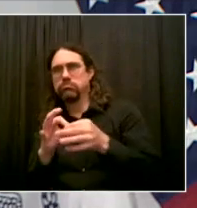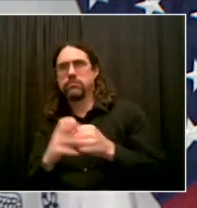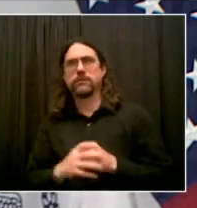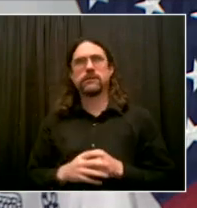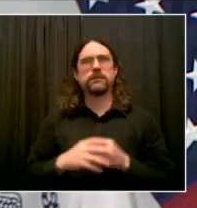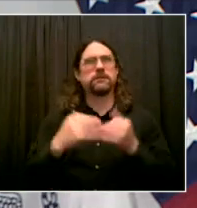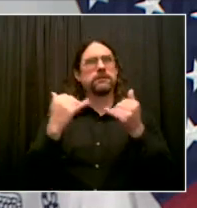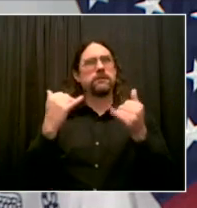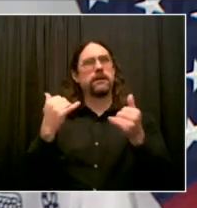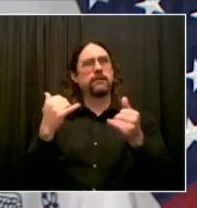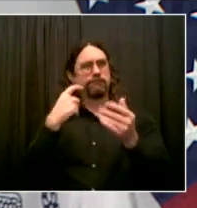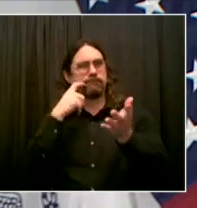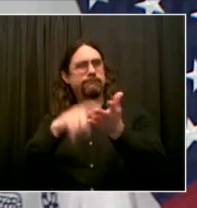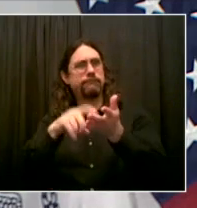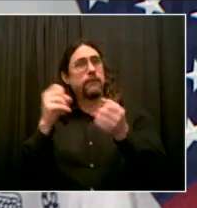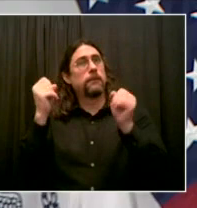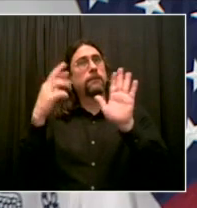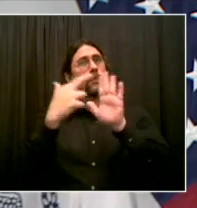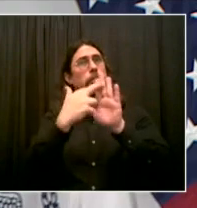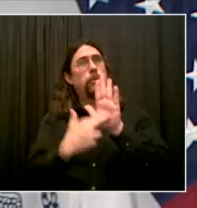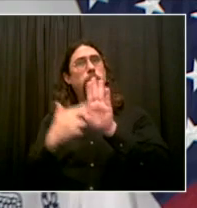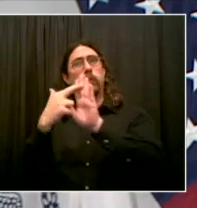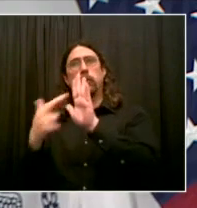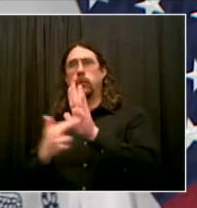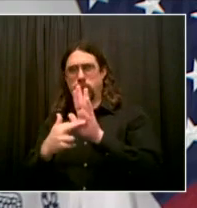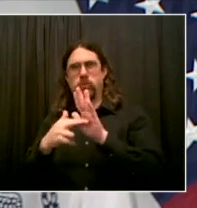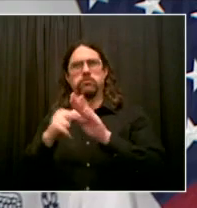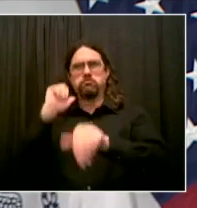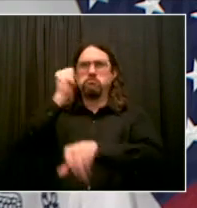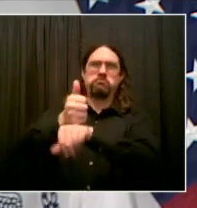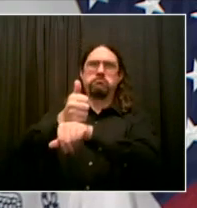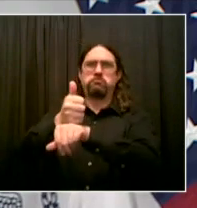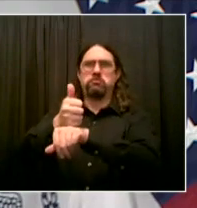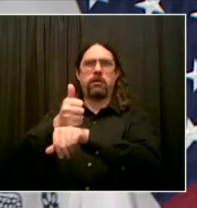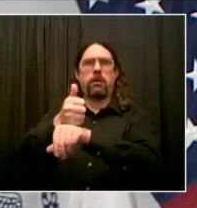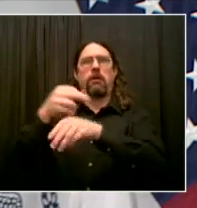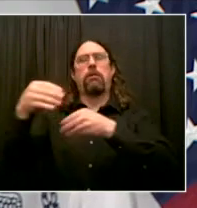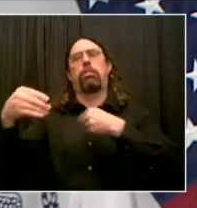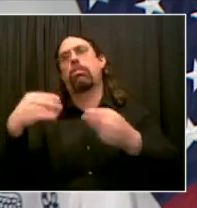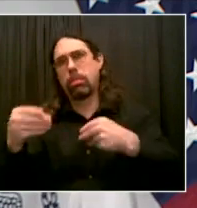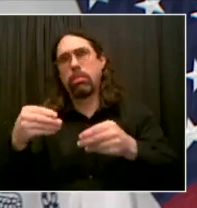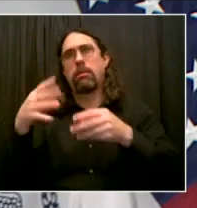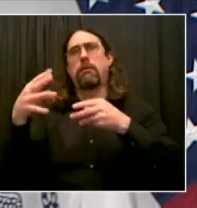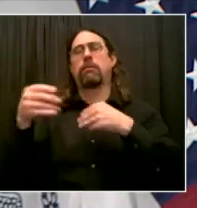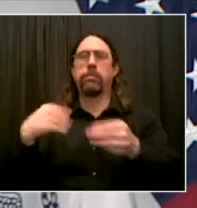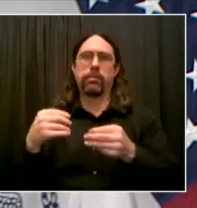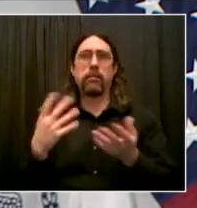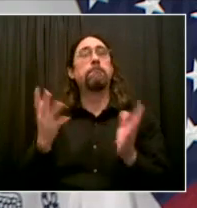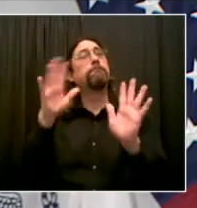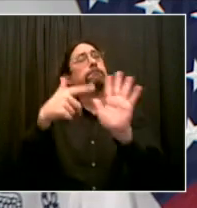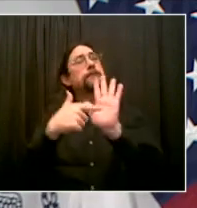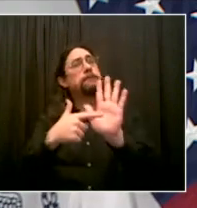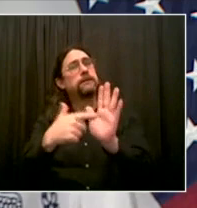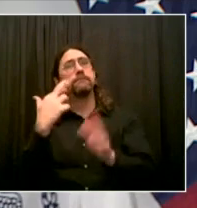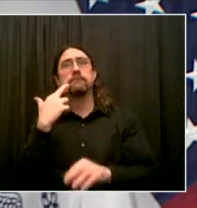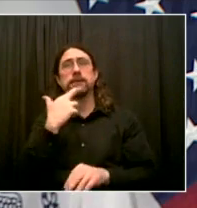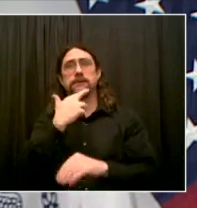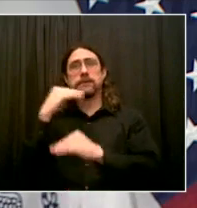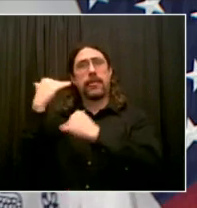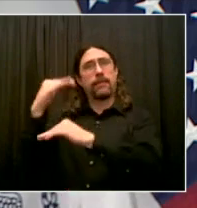Friday. Curfew's getting lifted over the coming month. Are we at the right stage and time for that kind